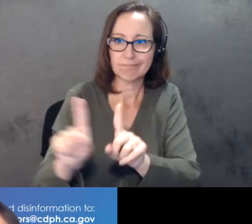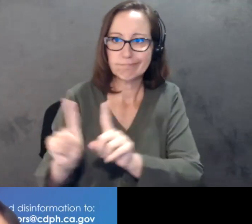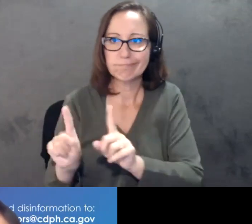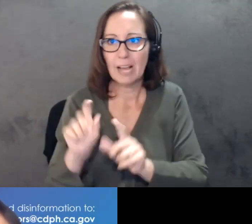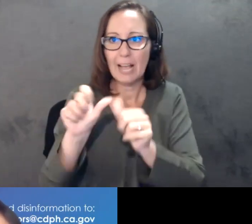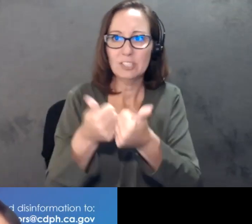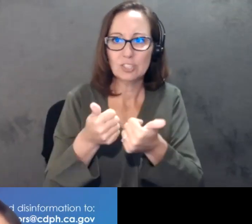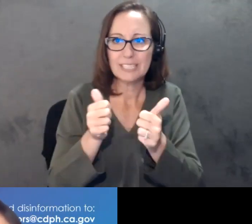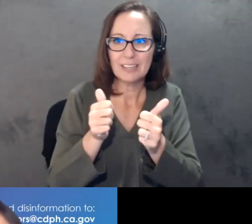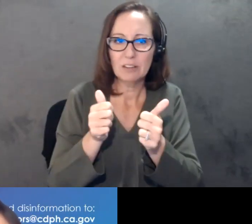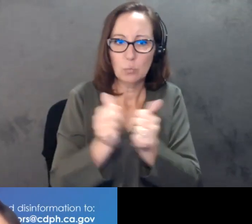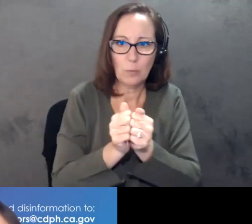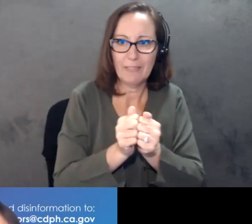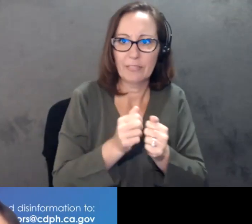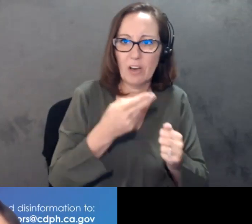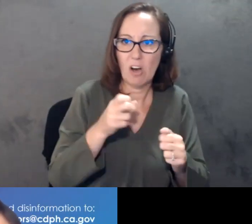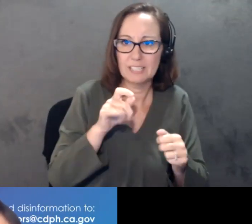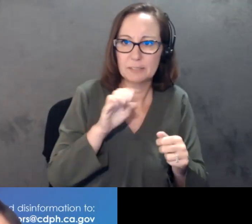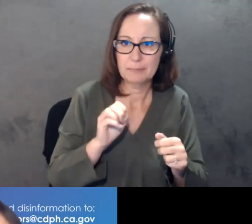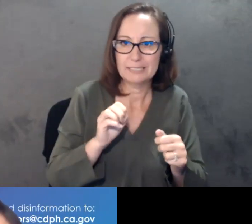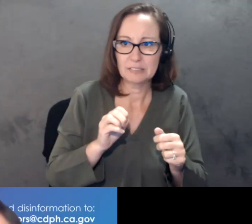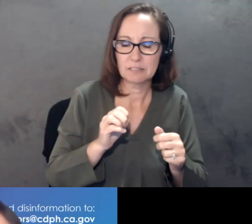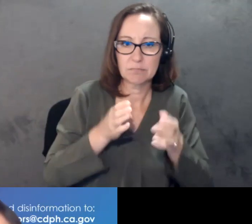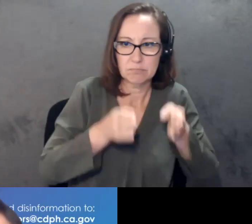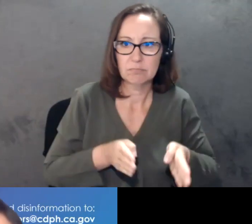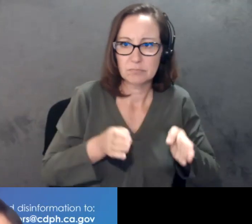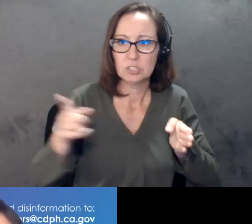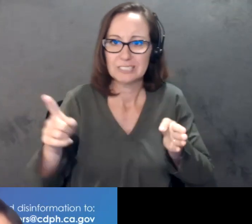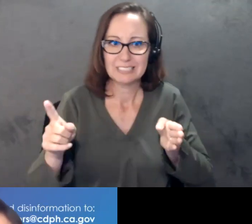see any situation like that coming up?